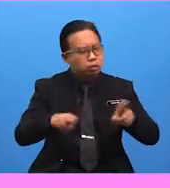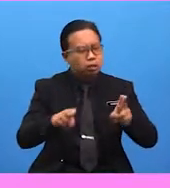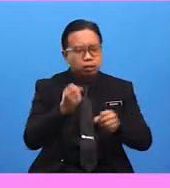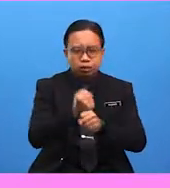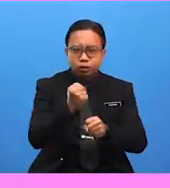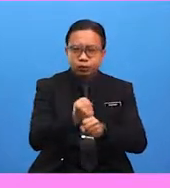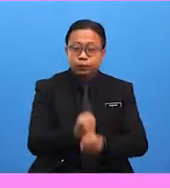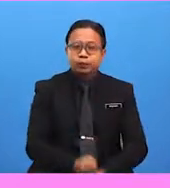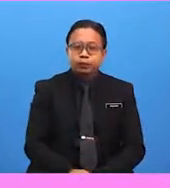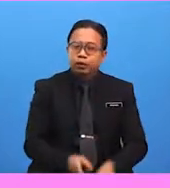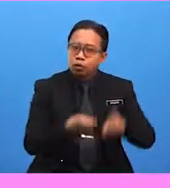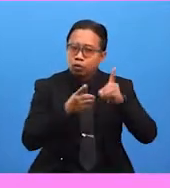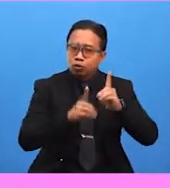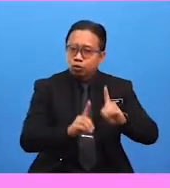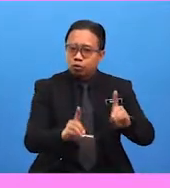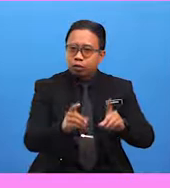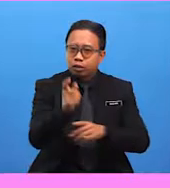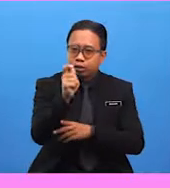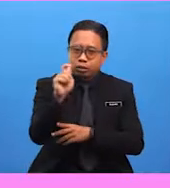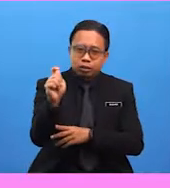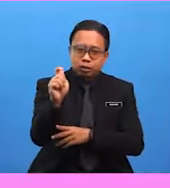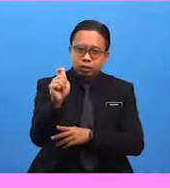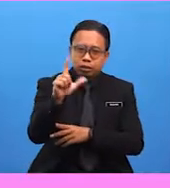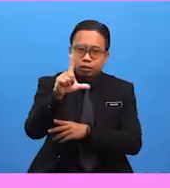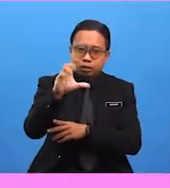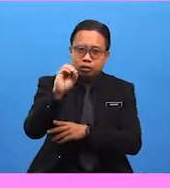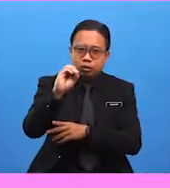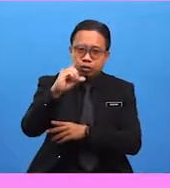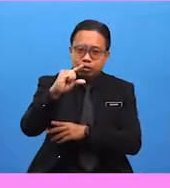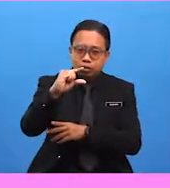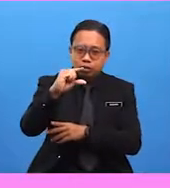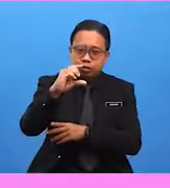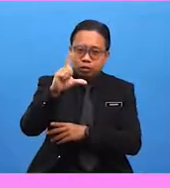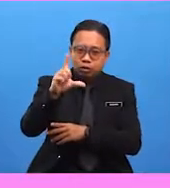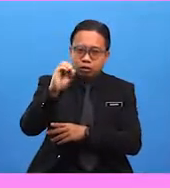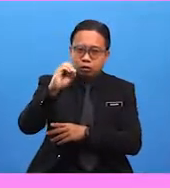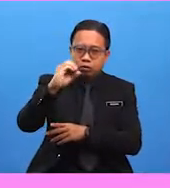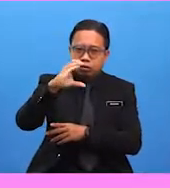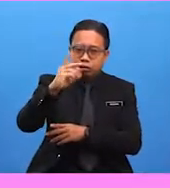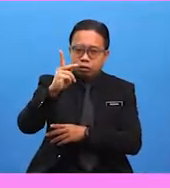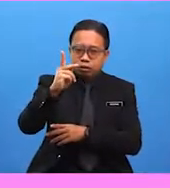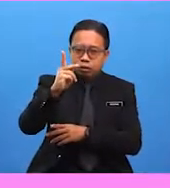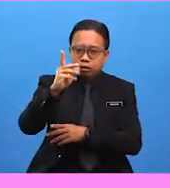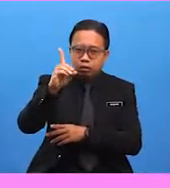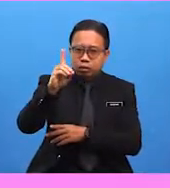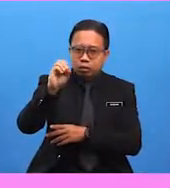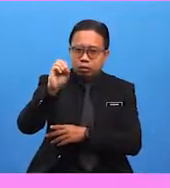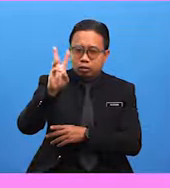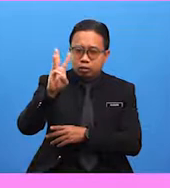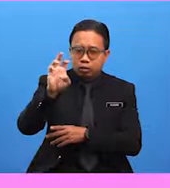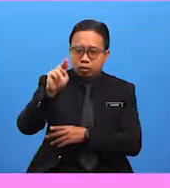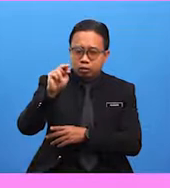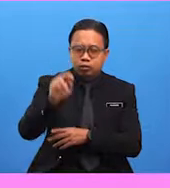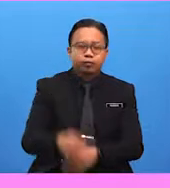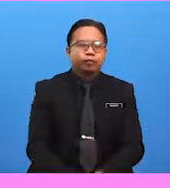jobs during the recent lockdown. Being aware of this